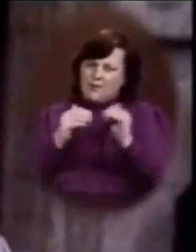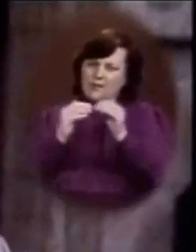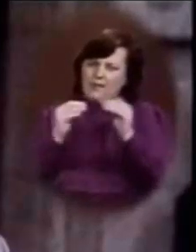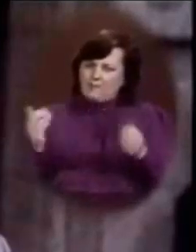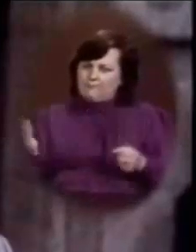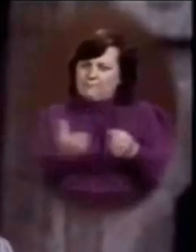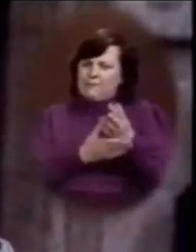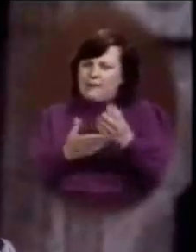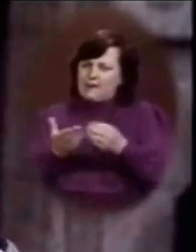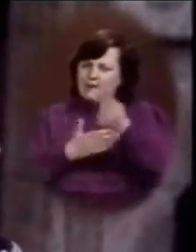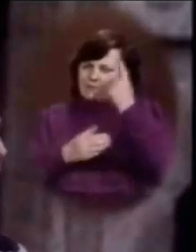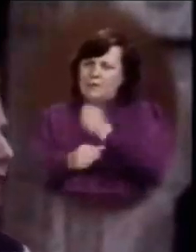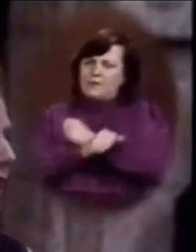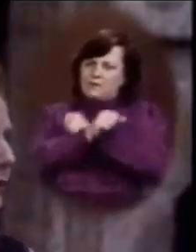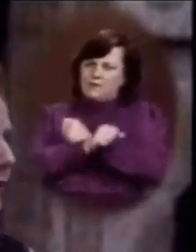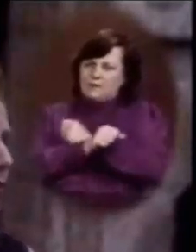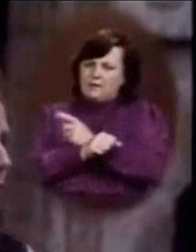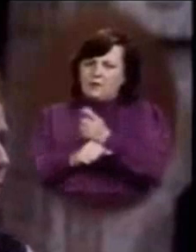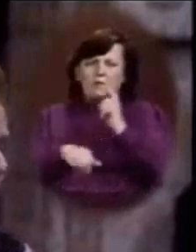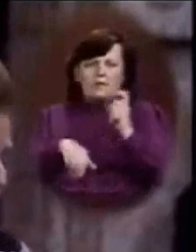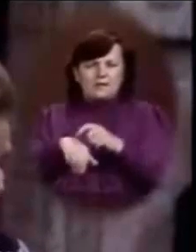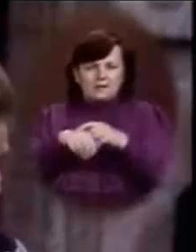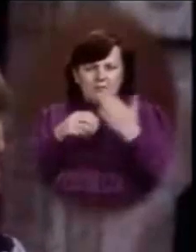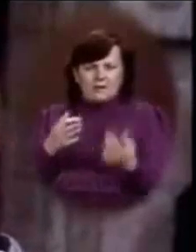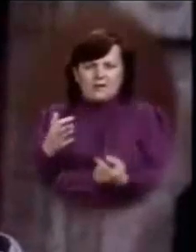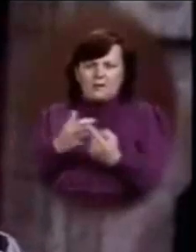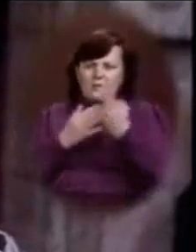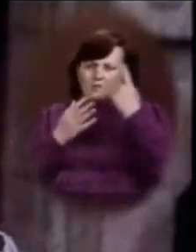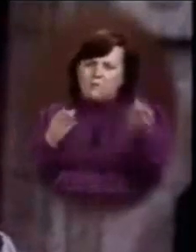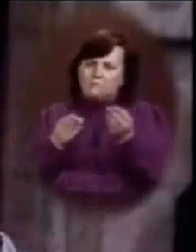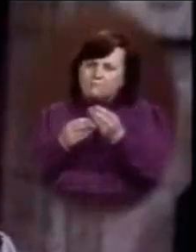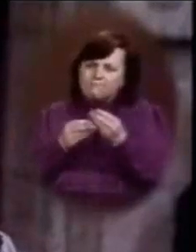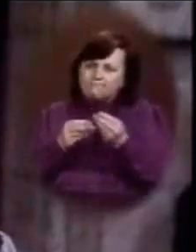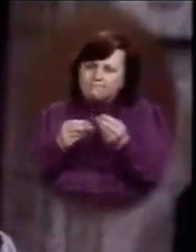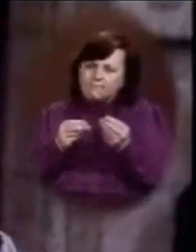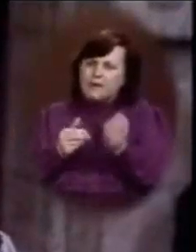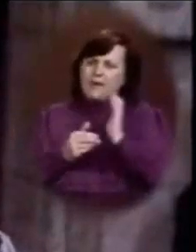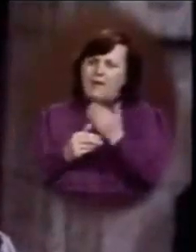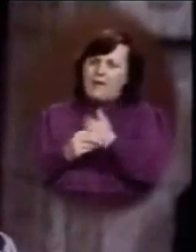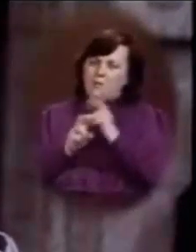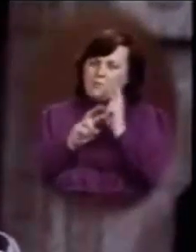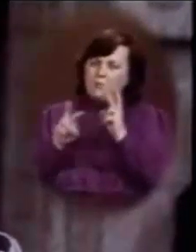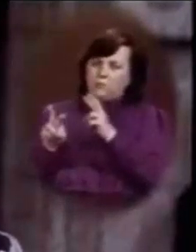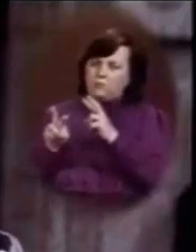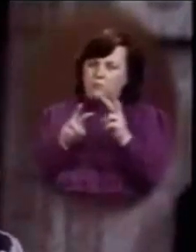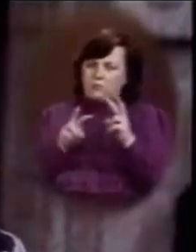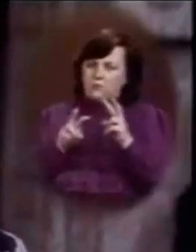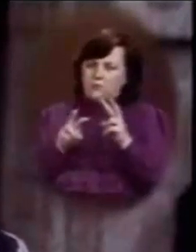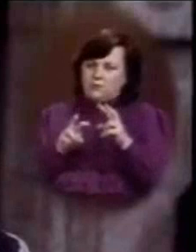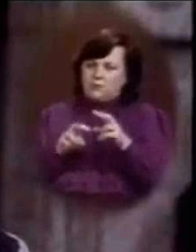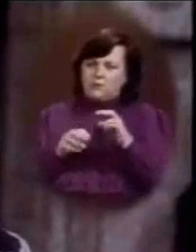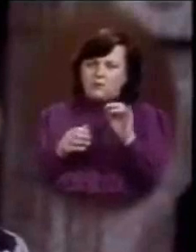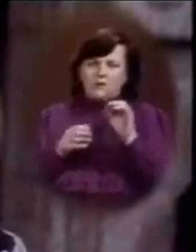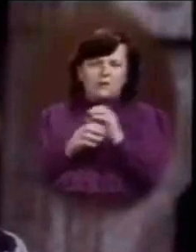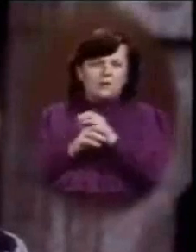on defense? Hasn't the time come when we can relax our guard? Mr. Speaker,